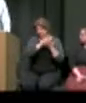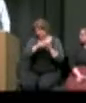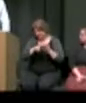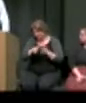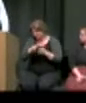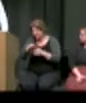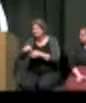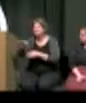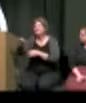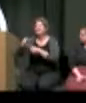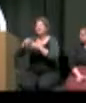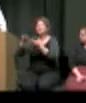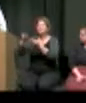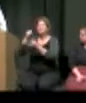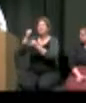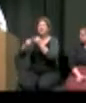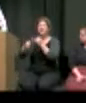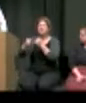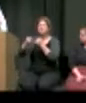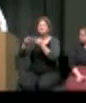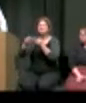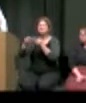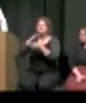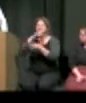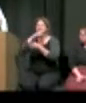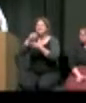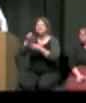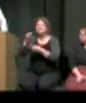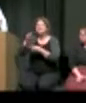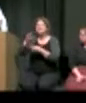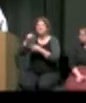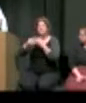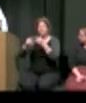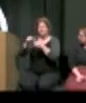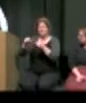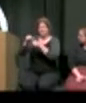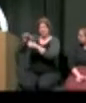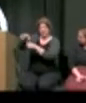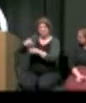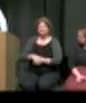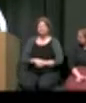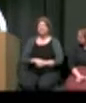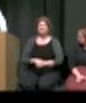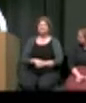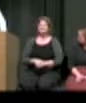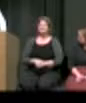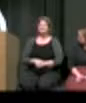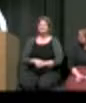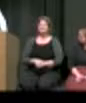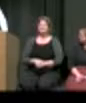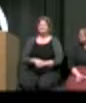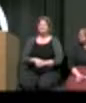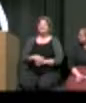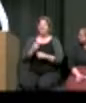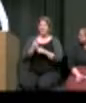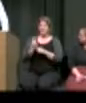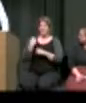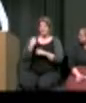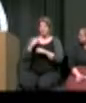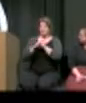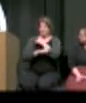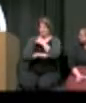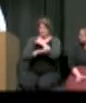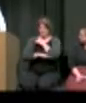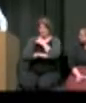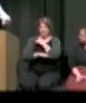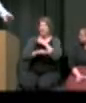sediment processing area. All right, so what we did last year in the fall, so